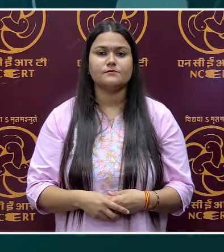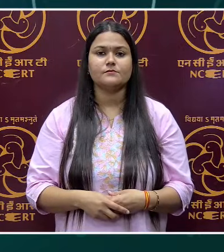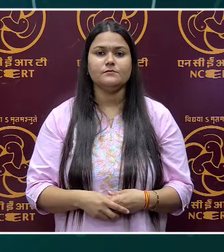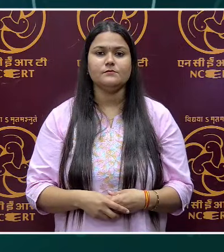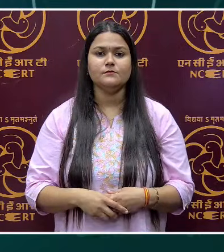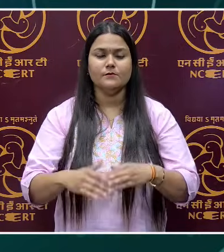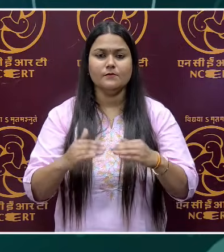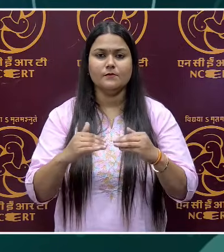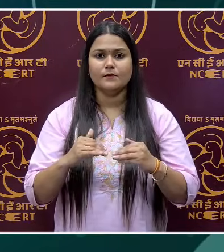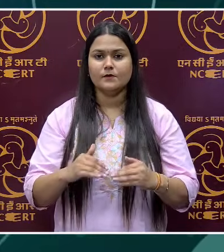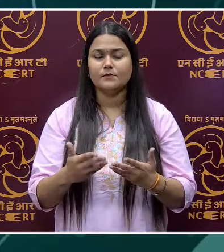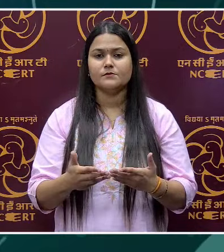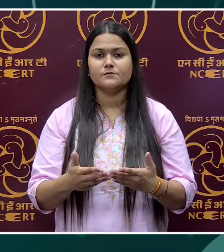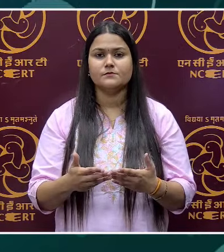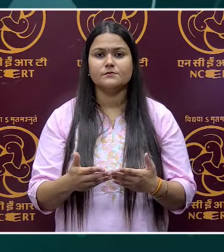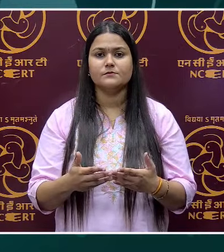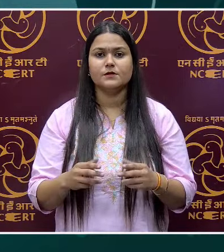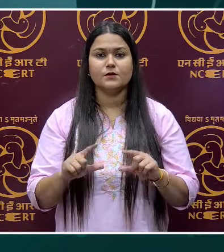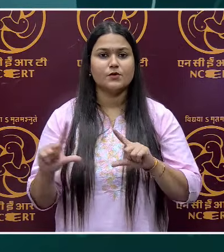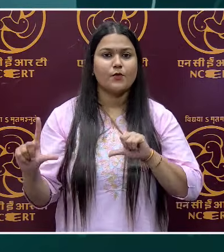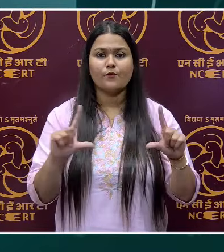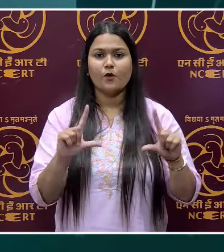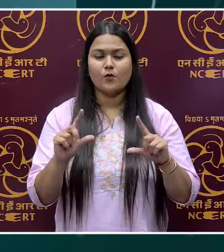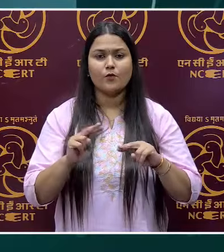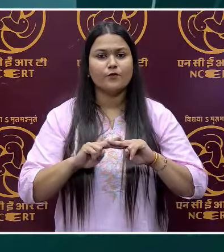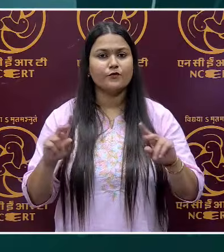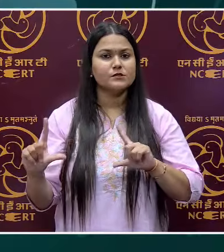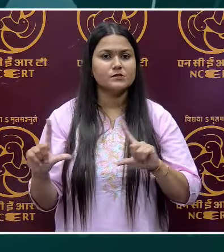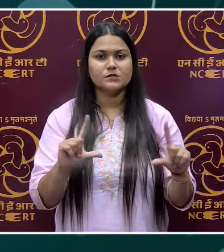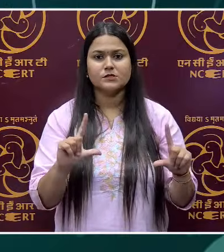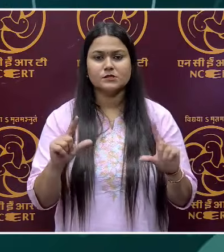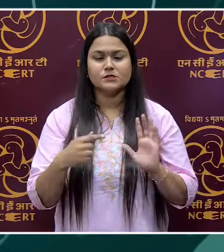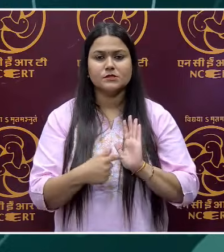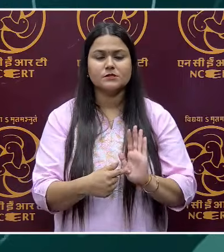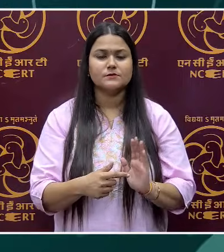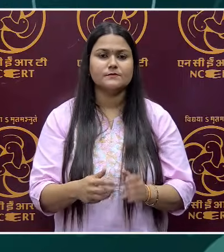Let us take this to the full screen now.